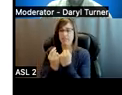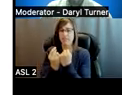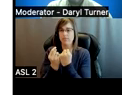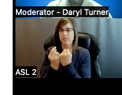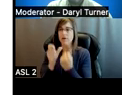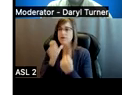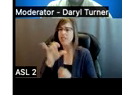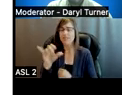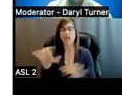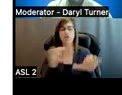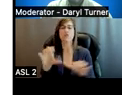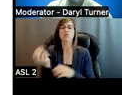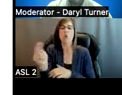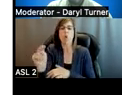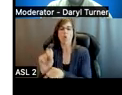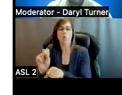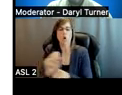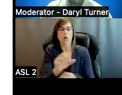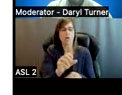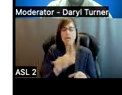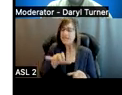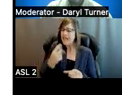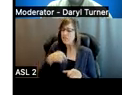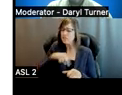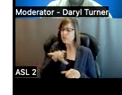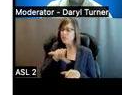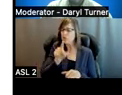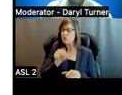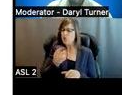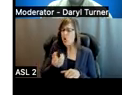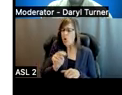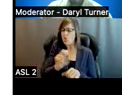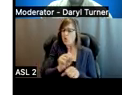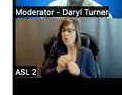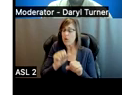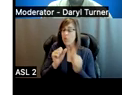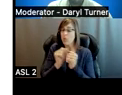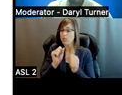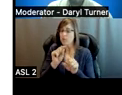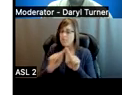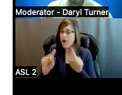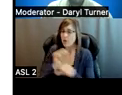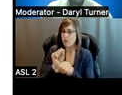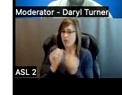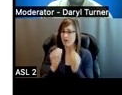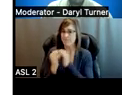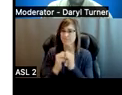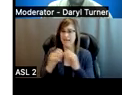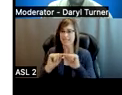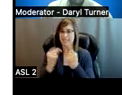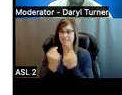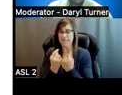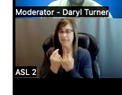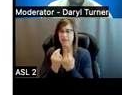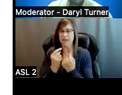they are doing their own work. Yes, we are doing our own work, but we work as a team and we educate each other, whether it